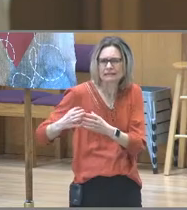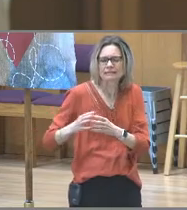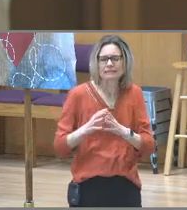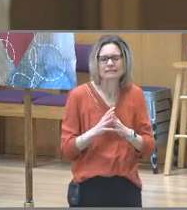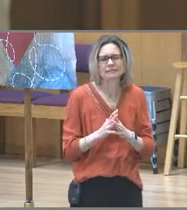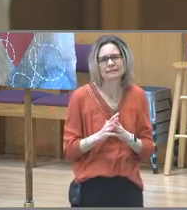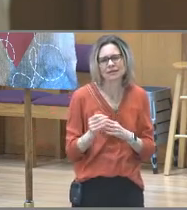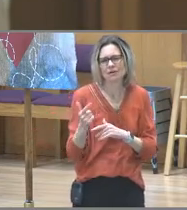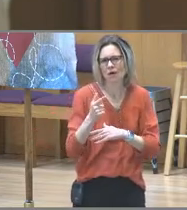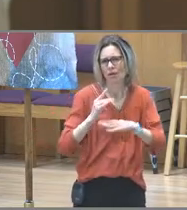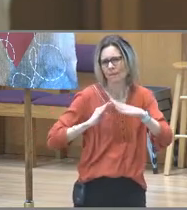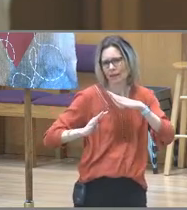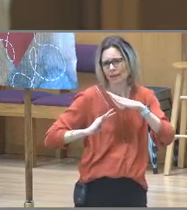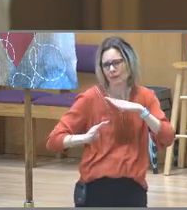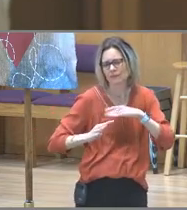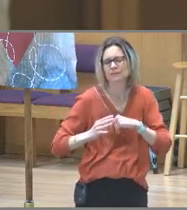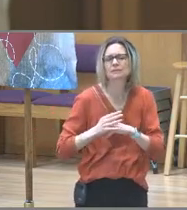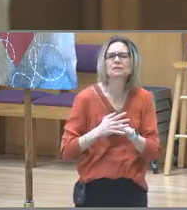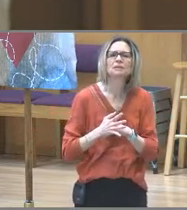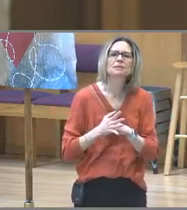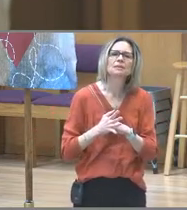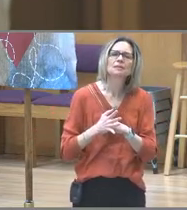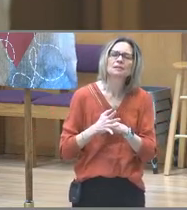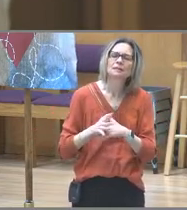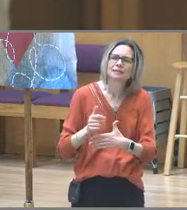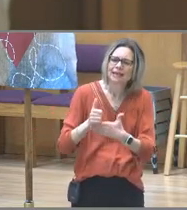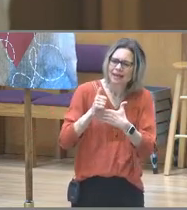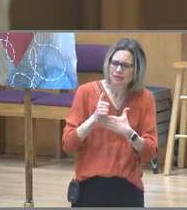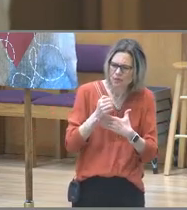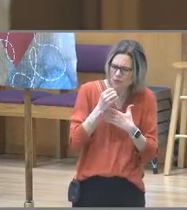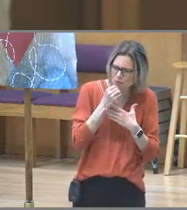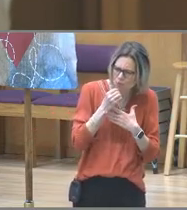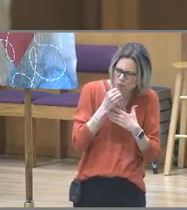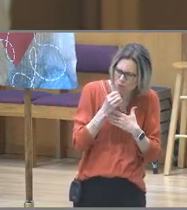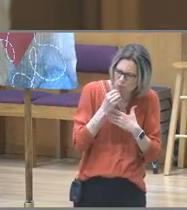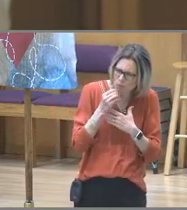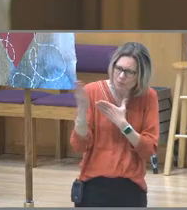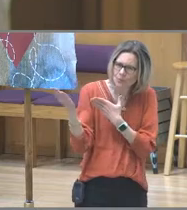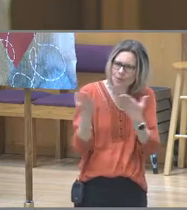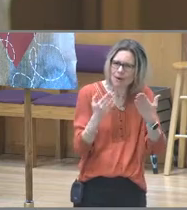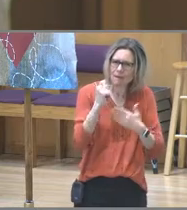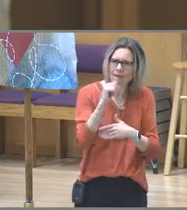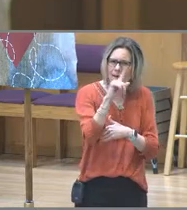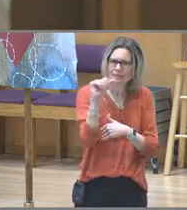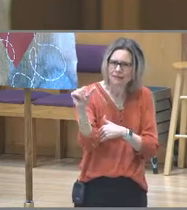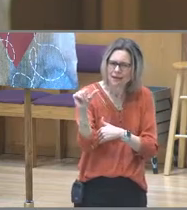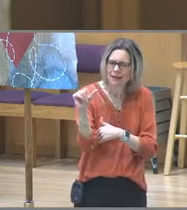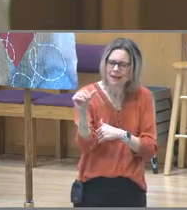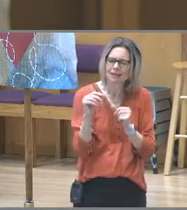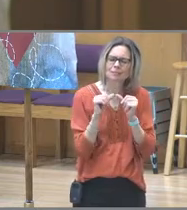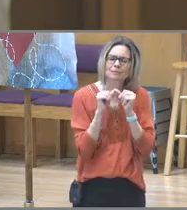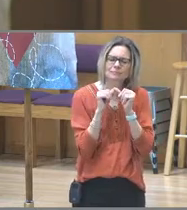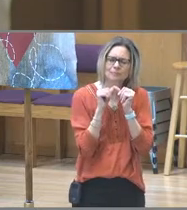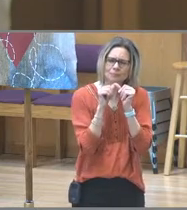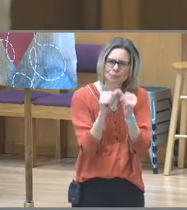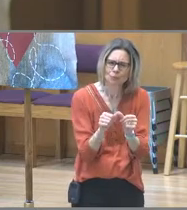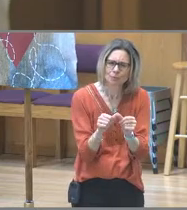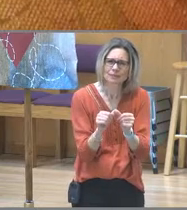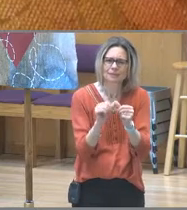migrants. For aid and food to successfully enter Gaza, along with a permanent